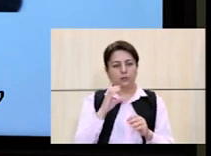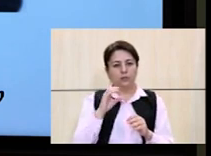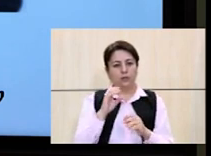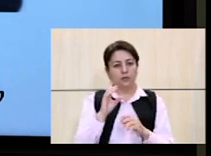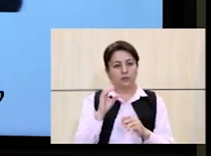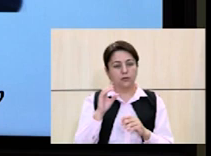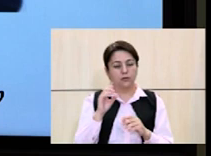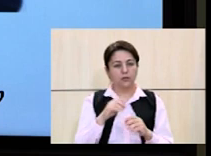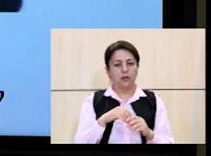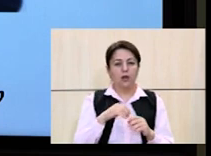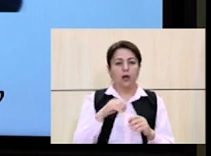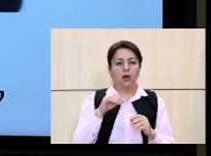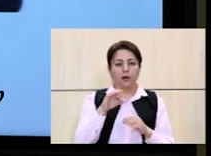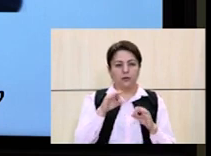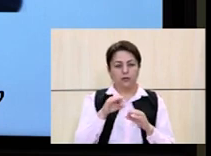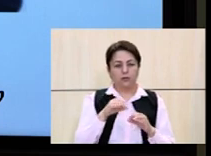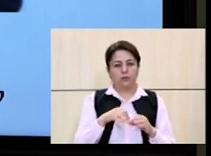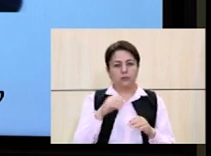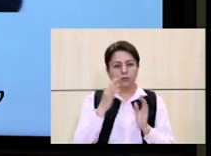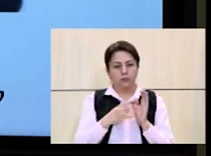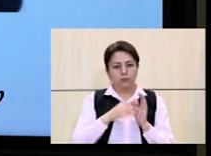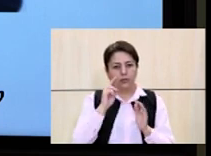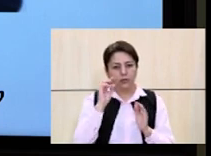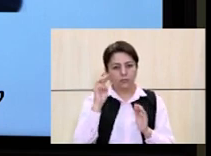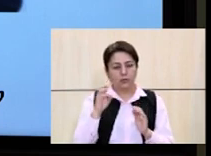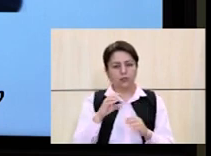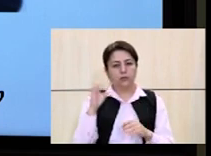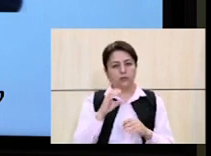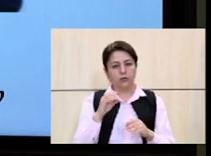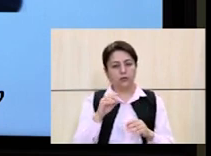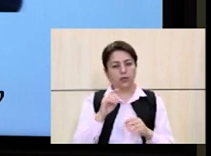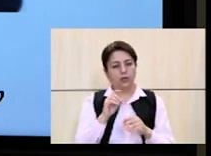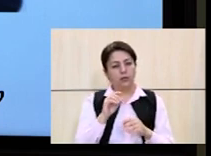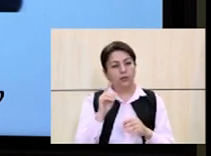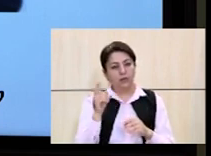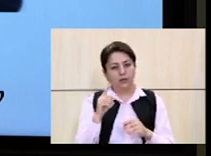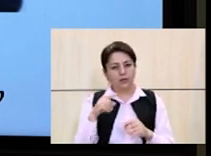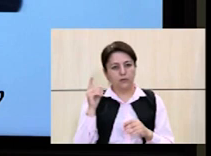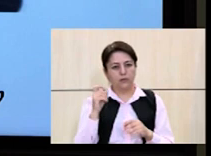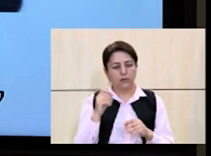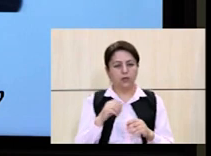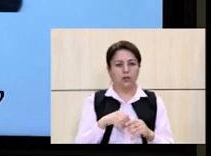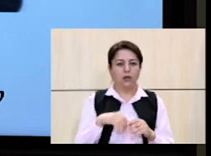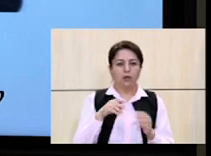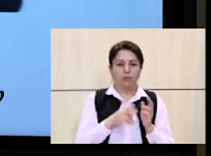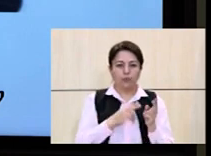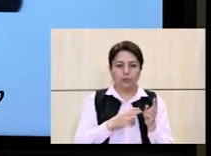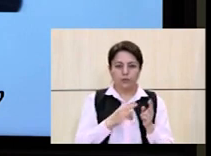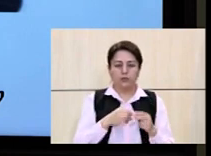tezligi esa 90 km taqsim soatga teng. Poyezdning tezligi 144 km taqsim soatga